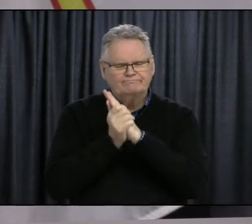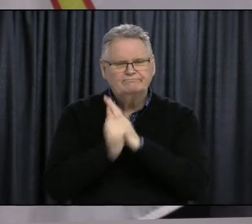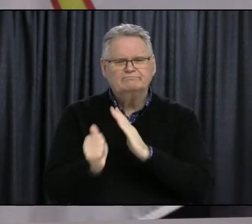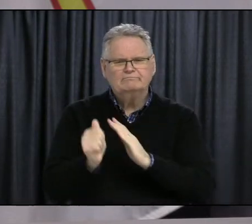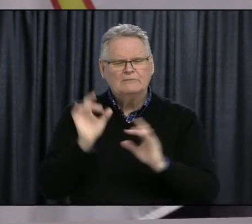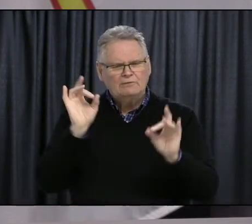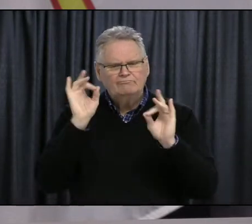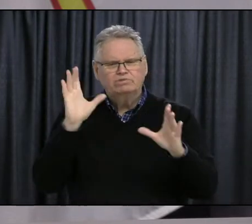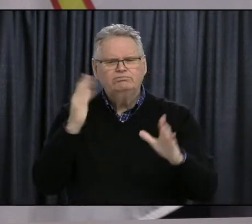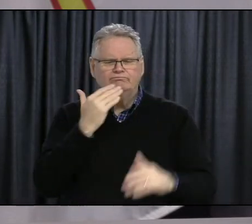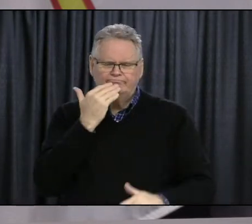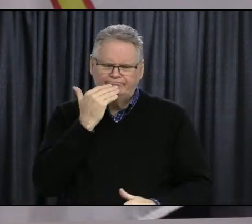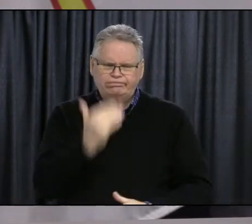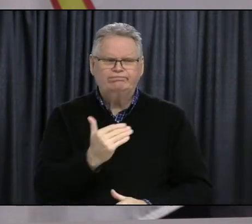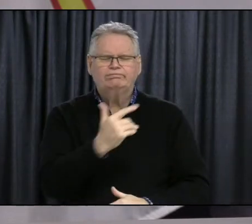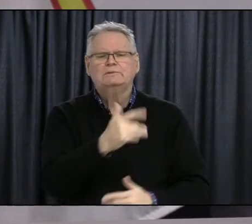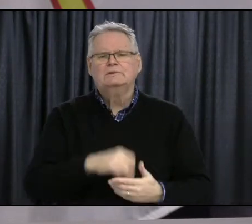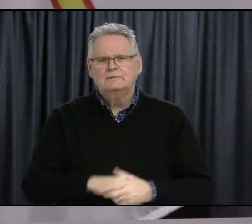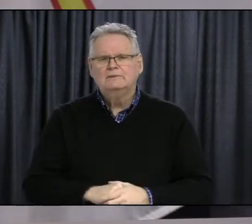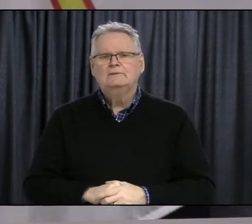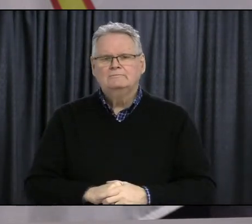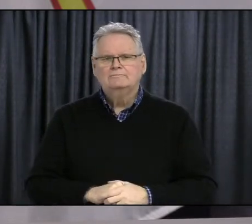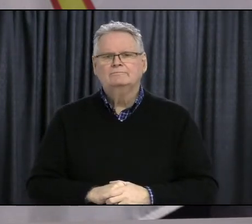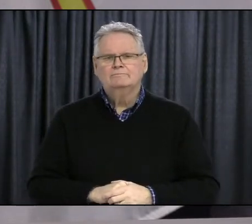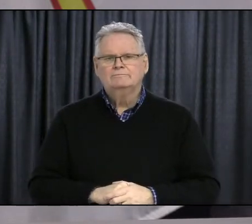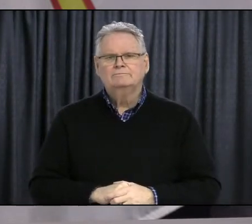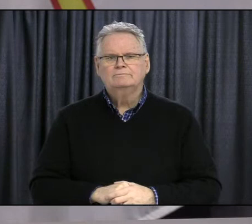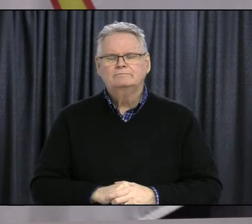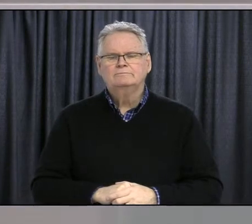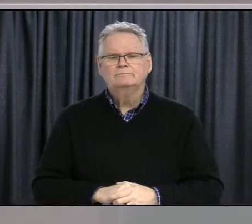we'll have to wait and see what happens first.